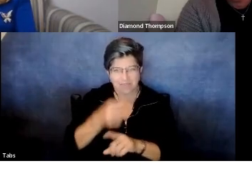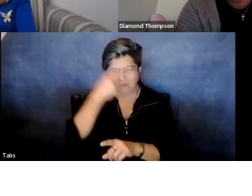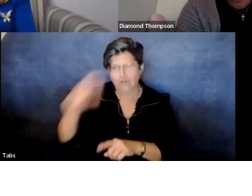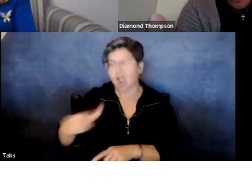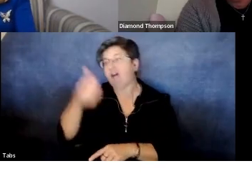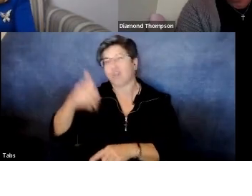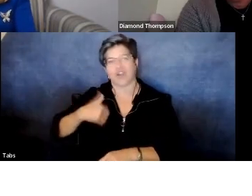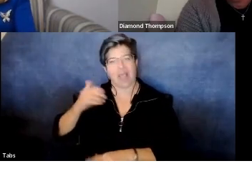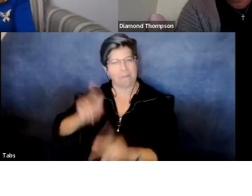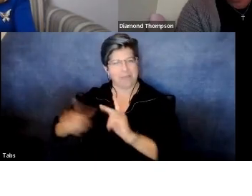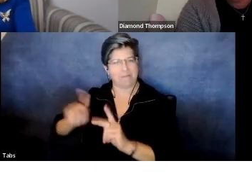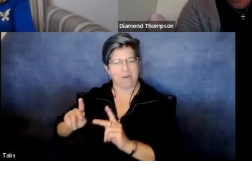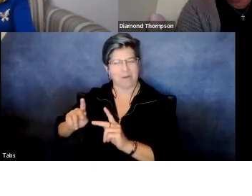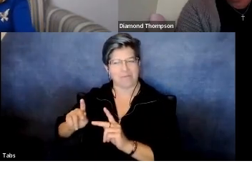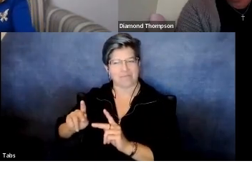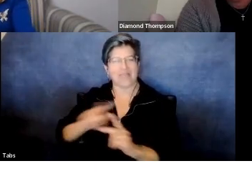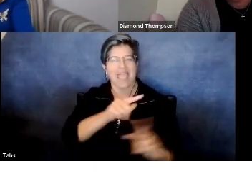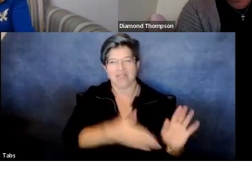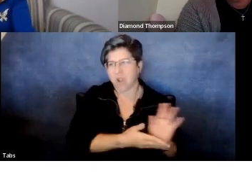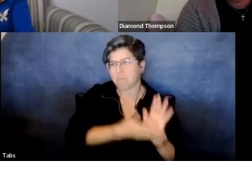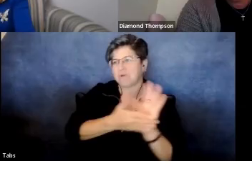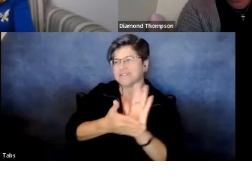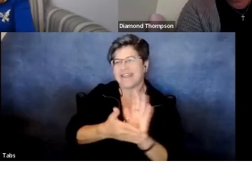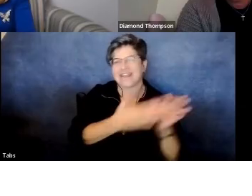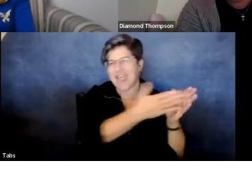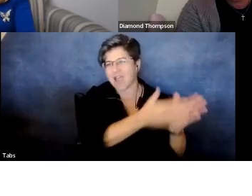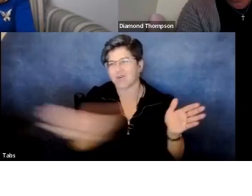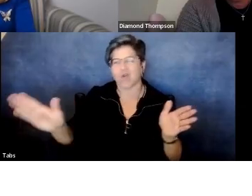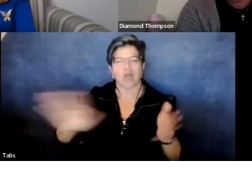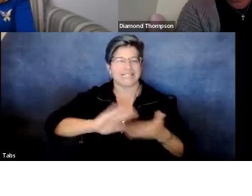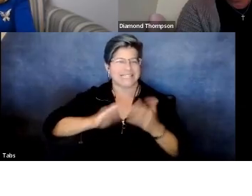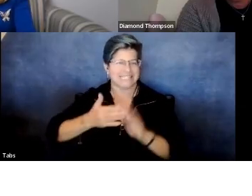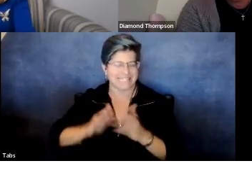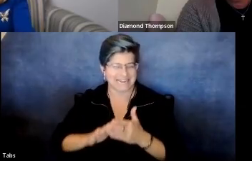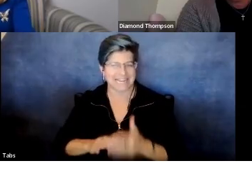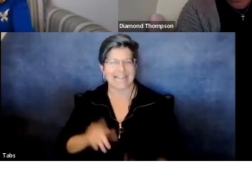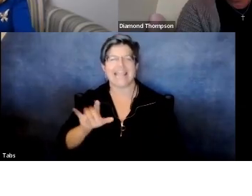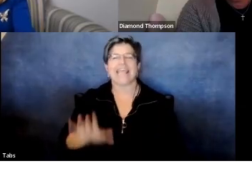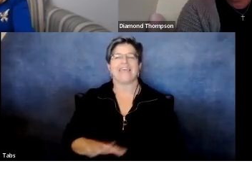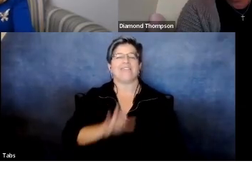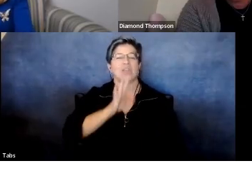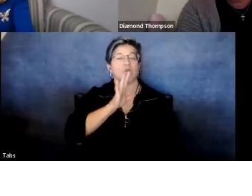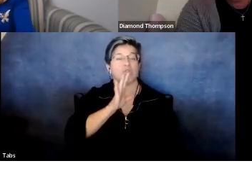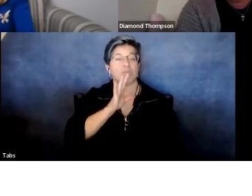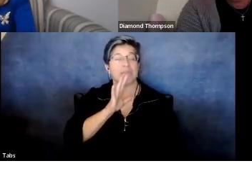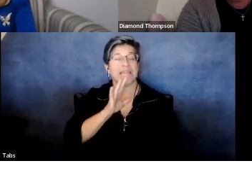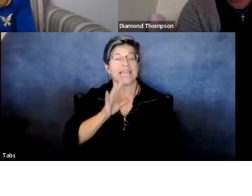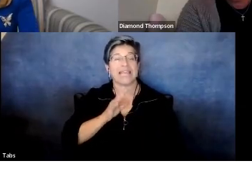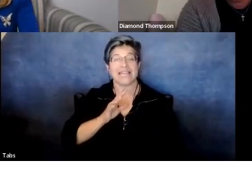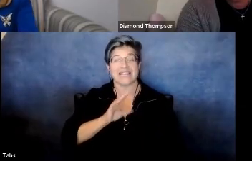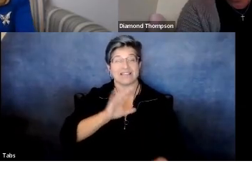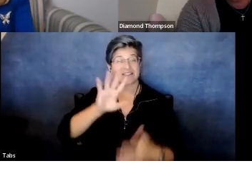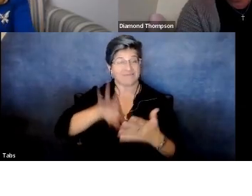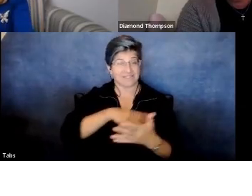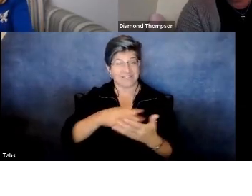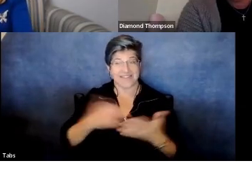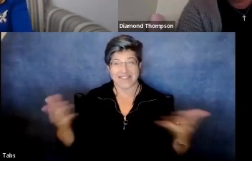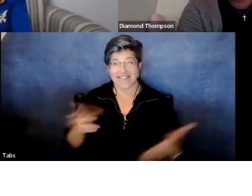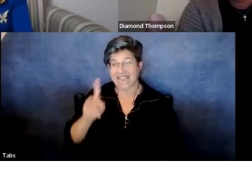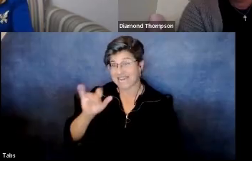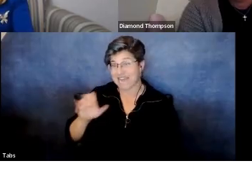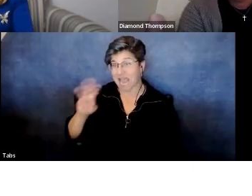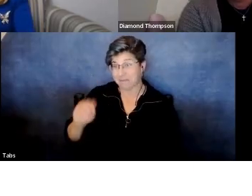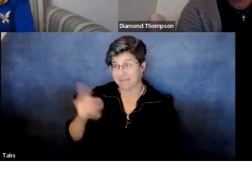people, and they're presenting that across the city. They do speaking engagements like Diamond joining me here